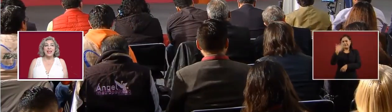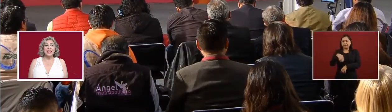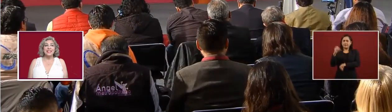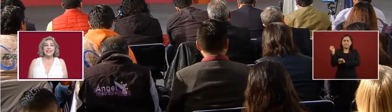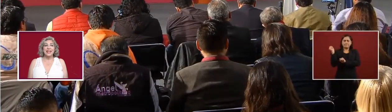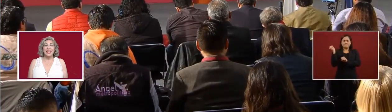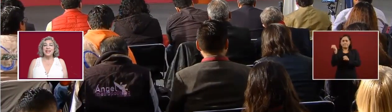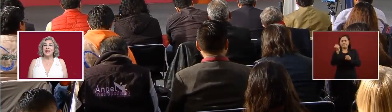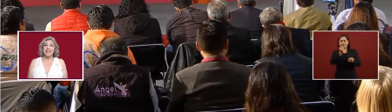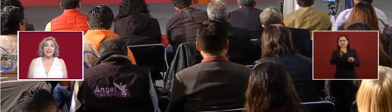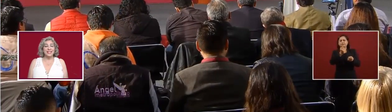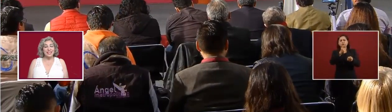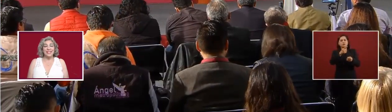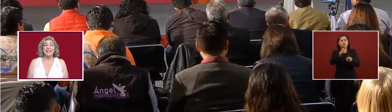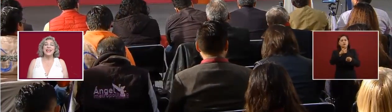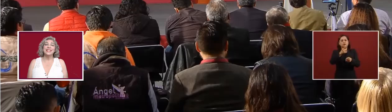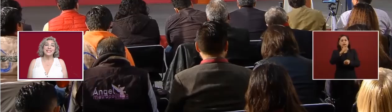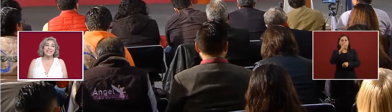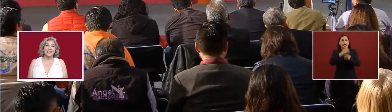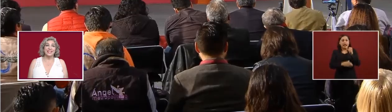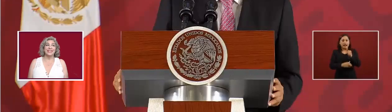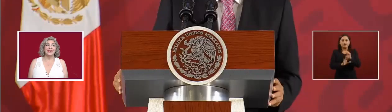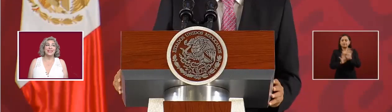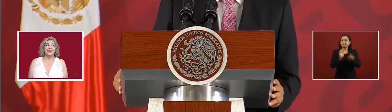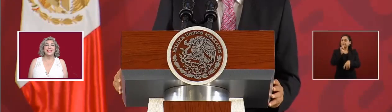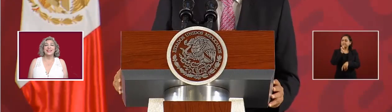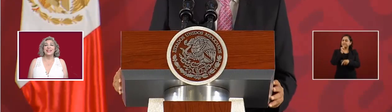It hasn't ended until it ends.